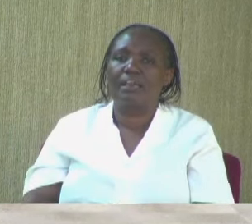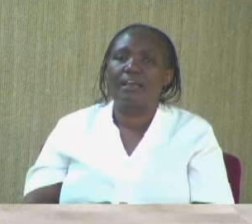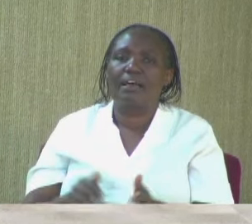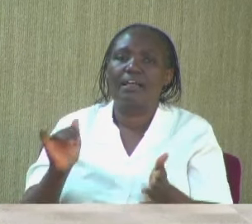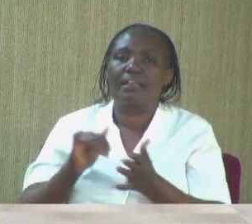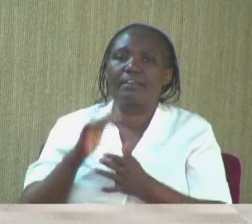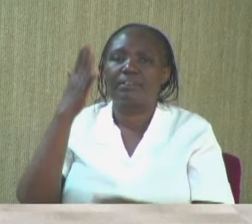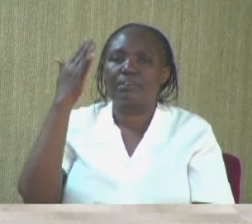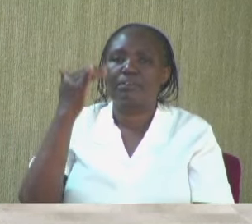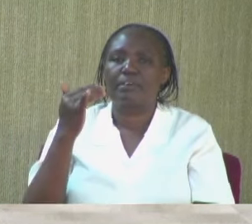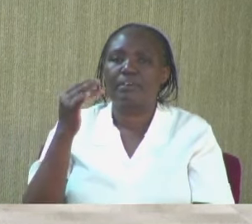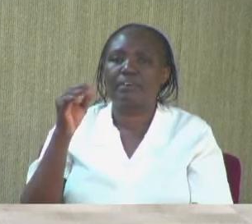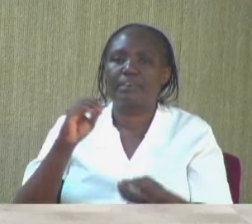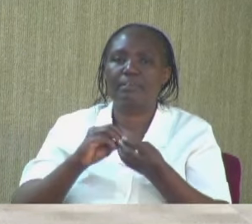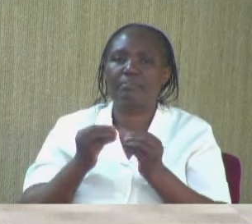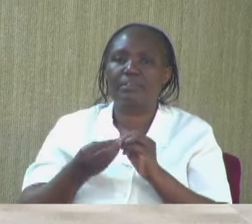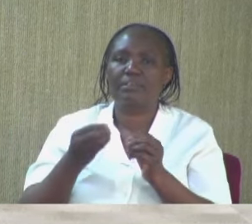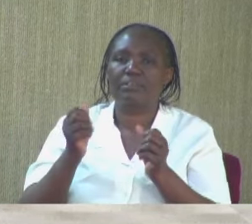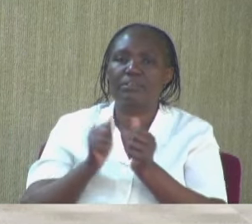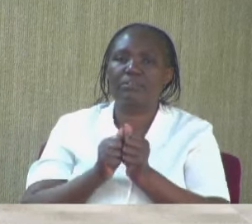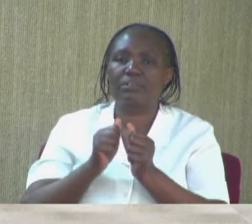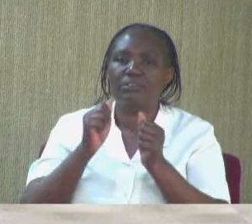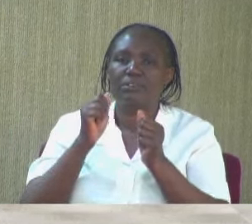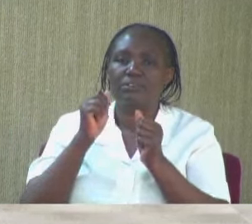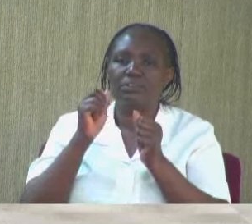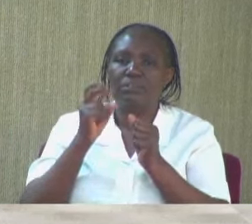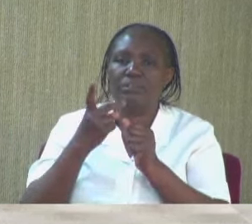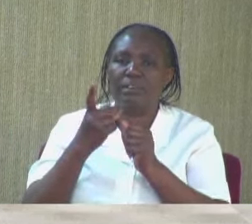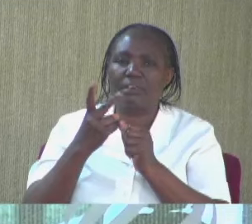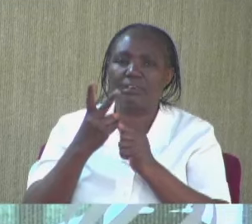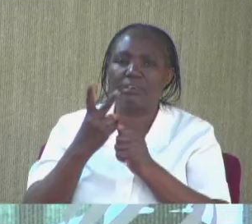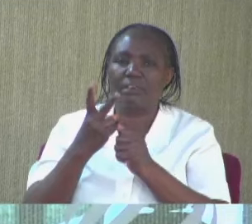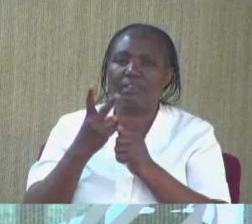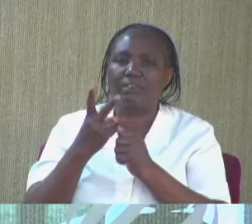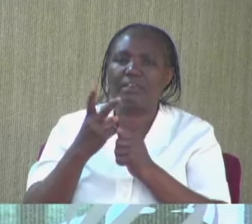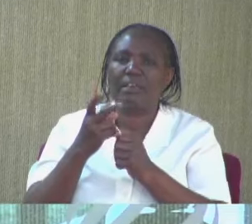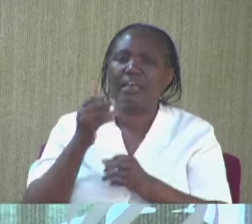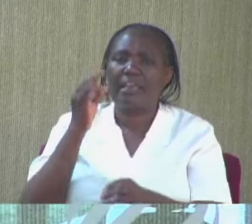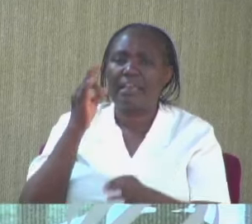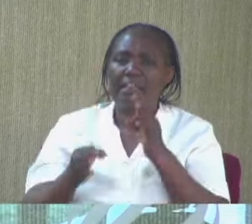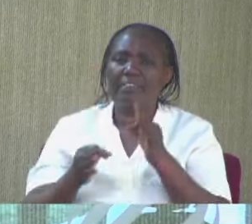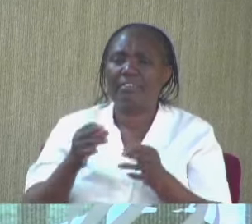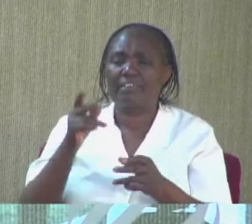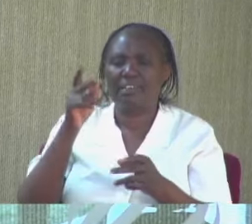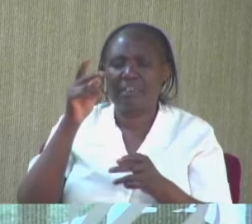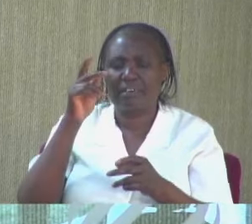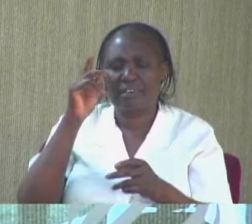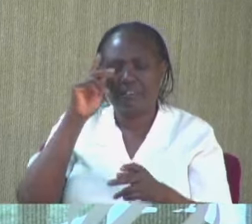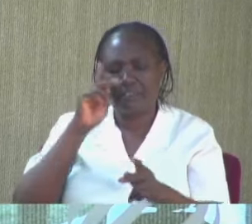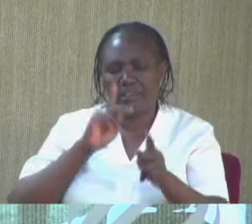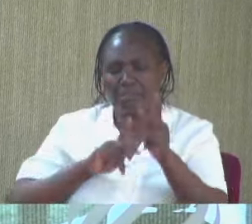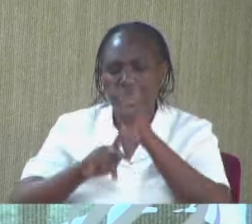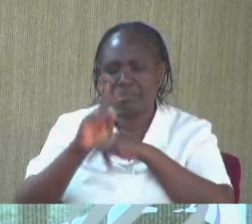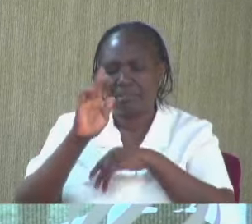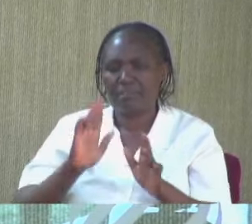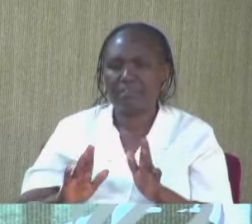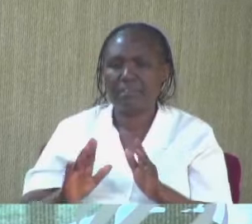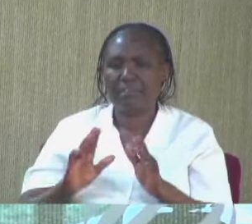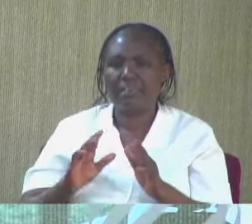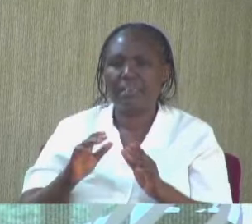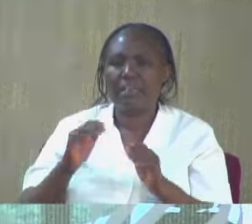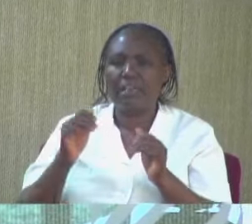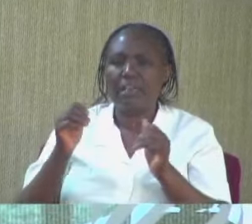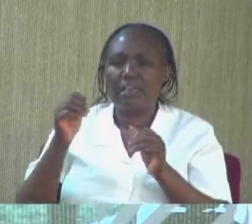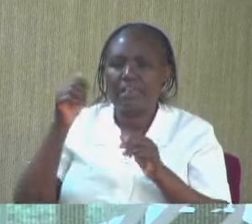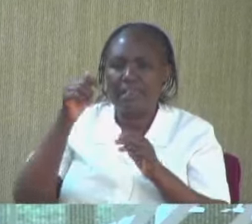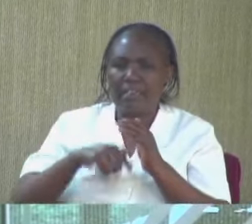why Numbers 12 says, if there be a prophet amongst you, I, the Lord, will make it known.